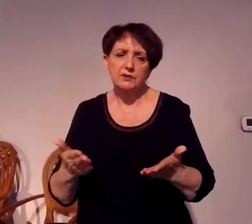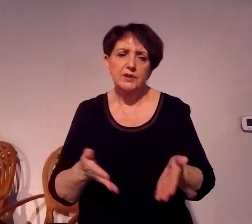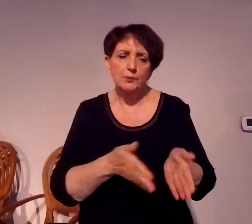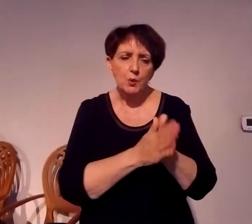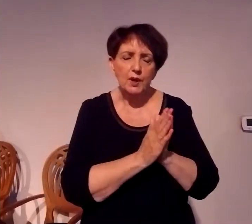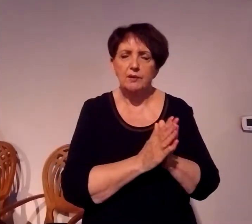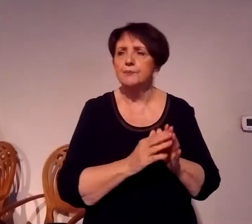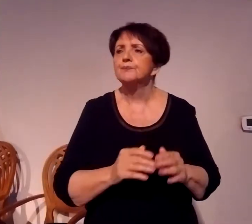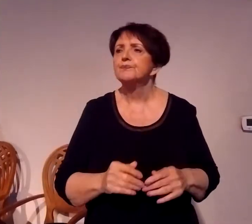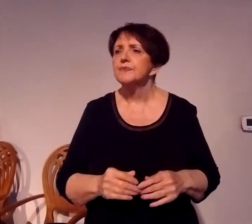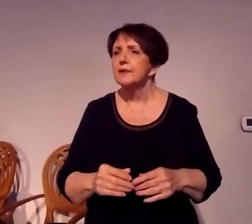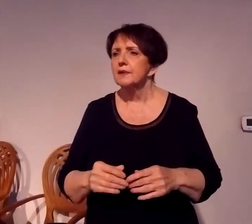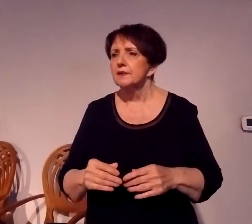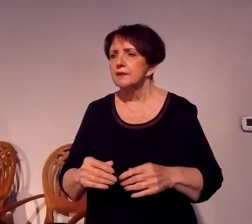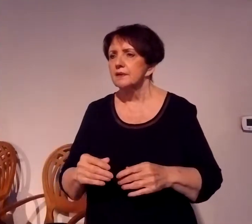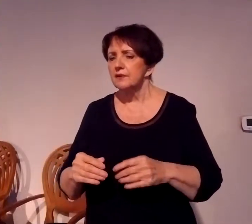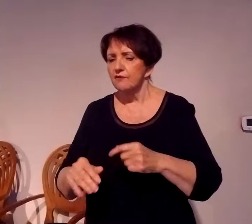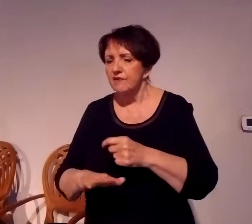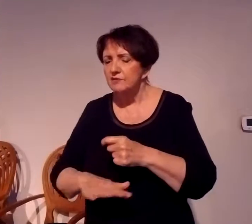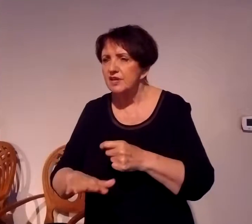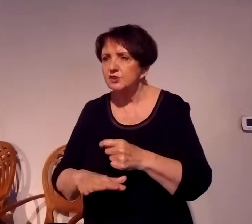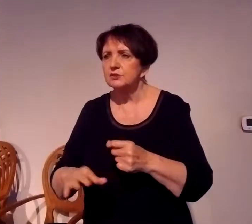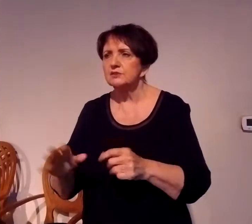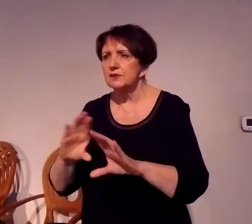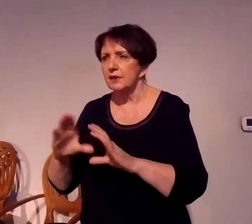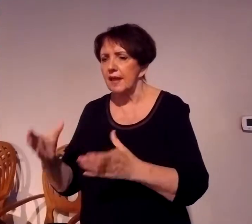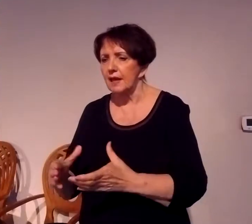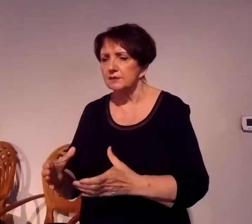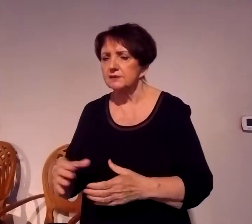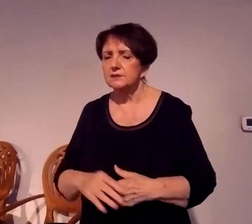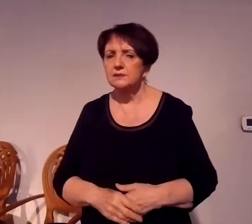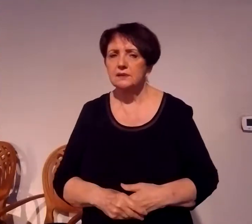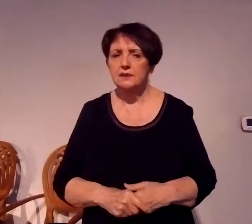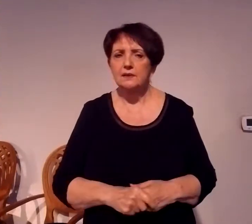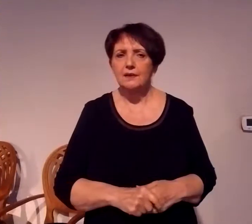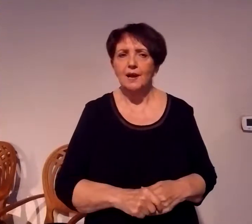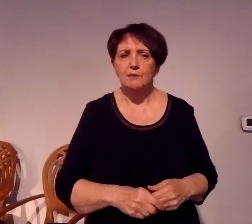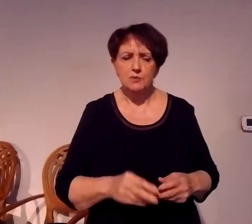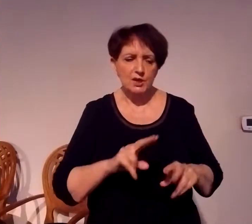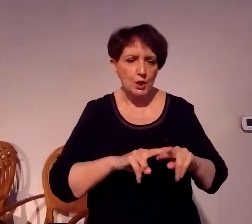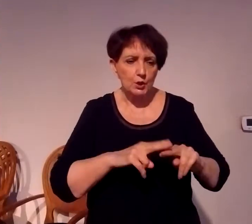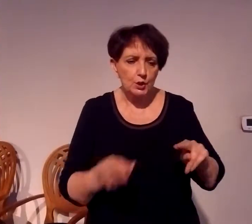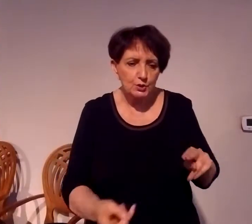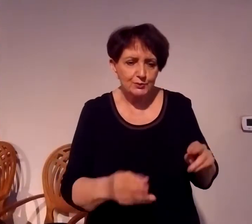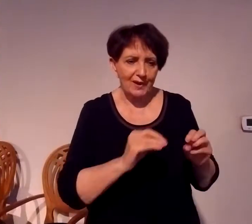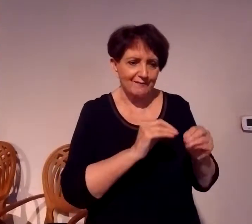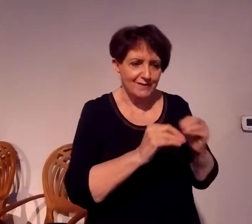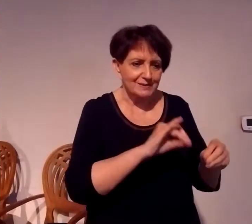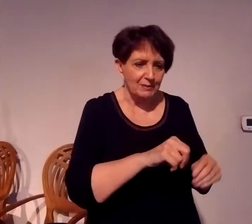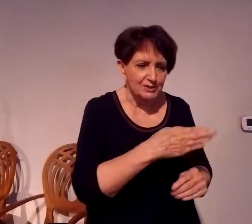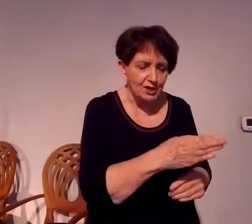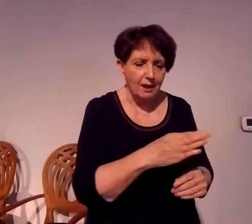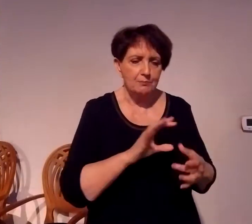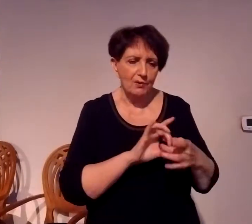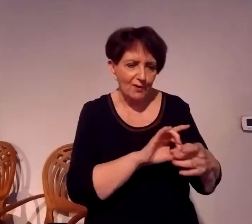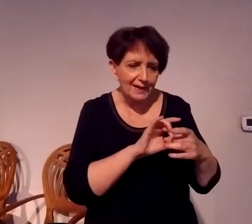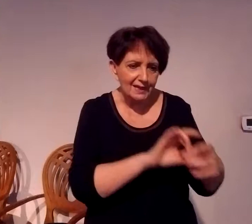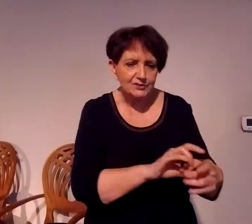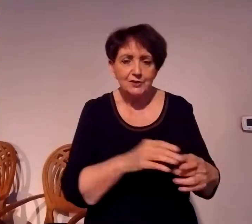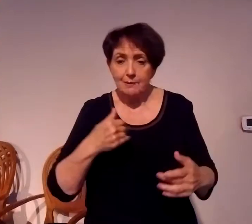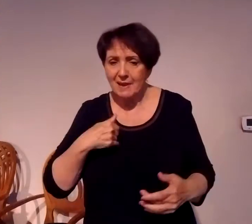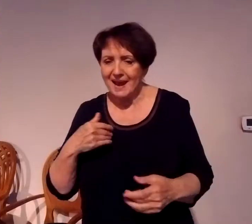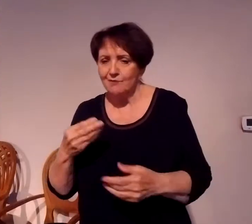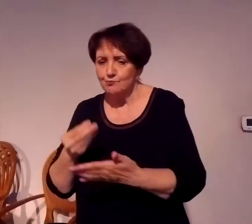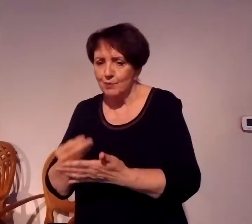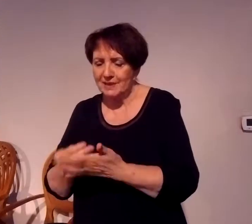in foundations, we teach no shotgun prayers. I'm going to lose weight, fix my job, fix my relationship, and have lots of